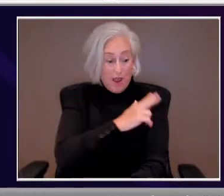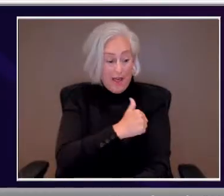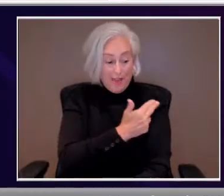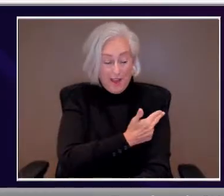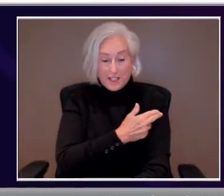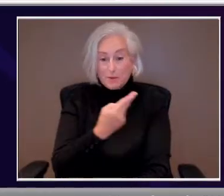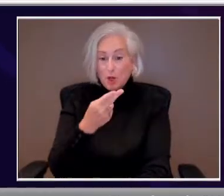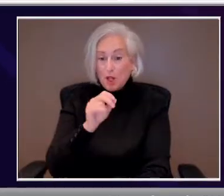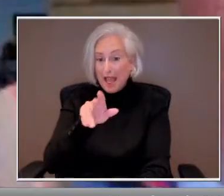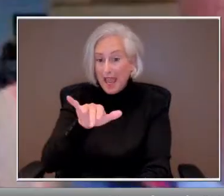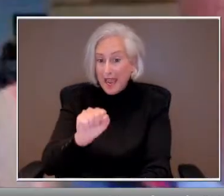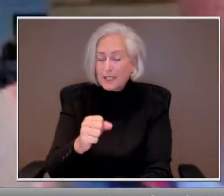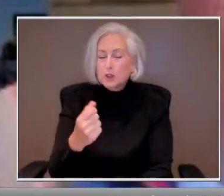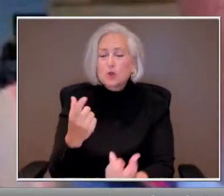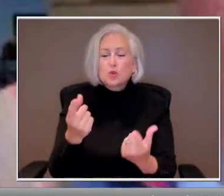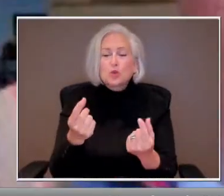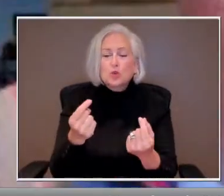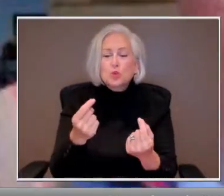you do there?